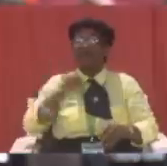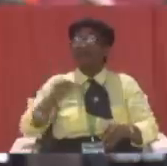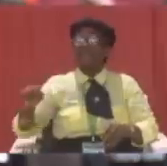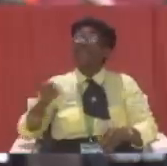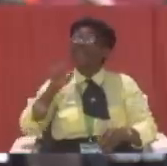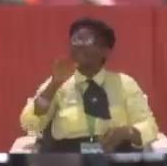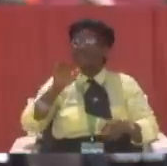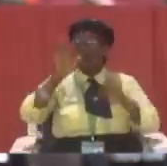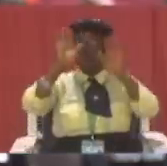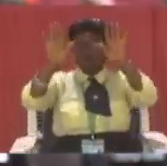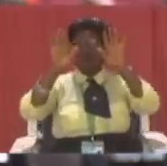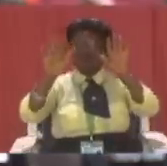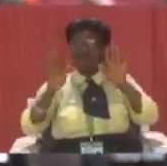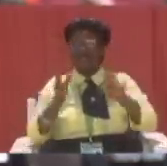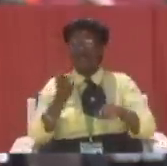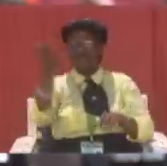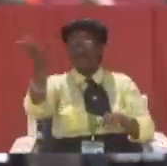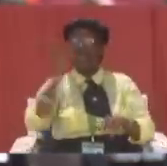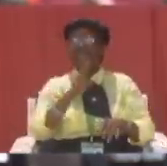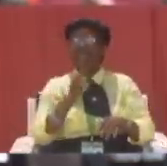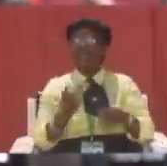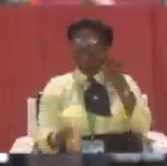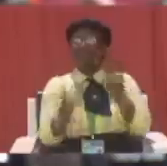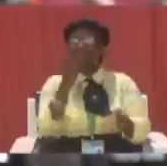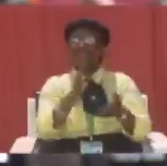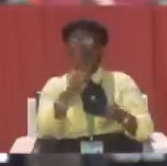There might be one or two wonders